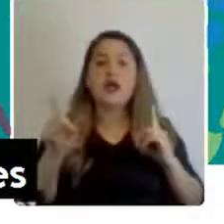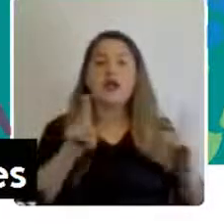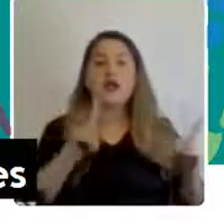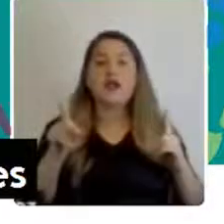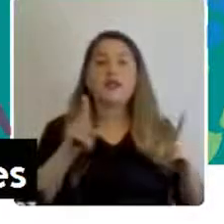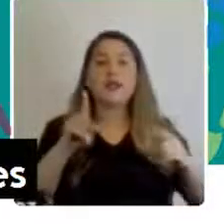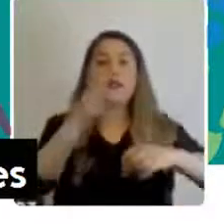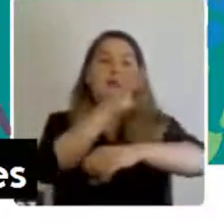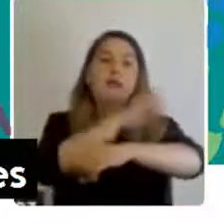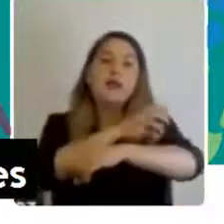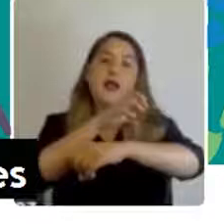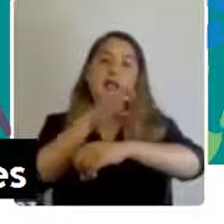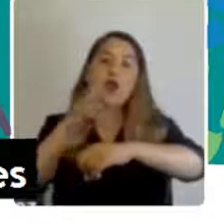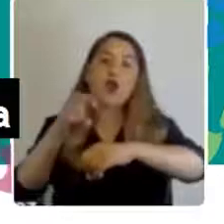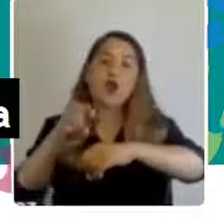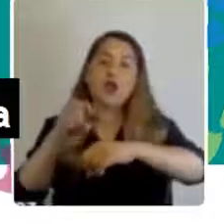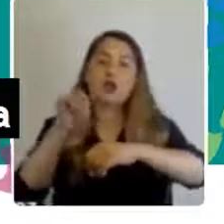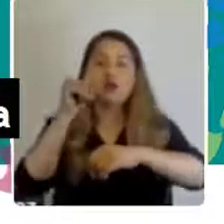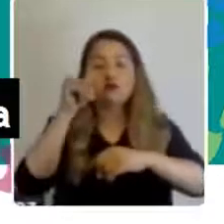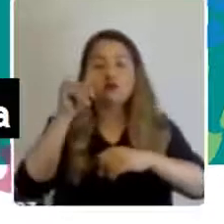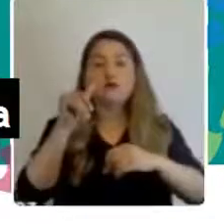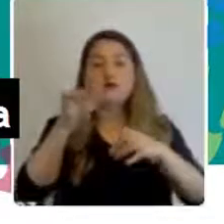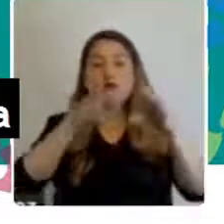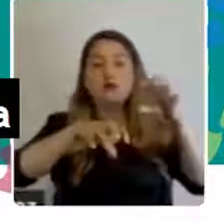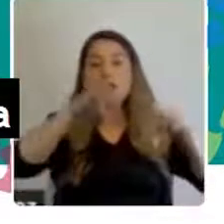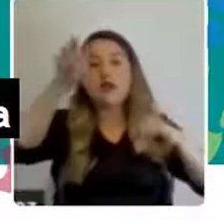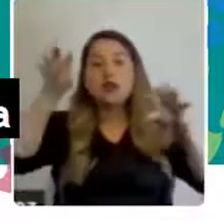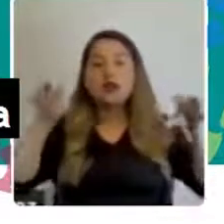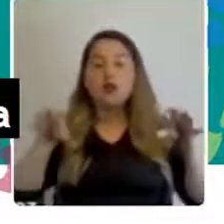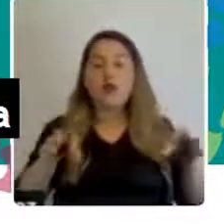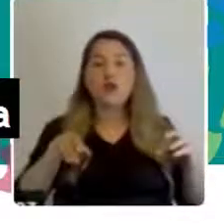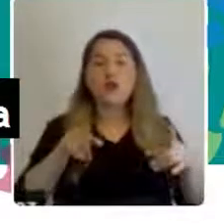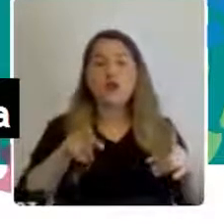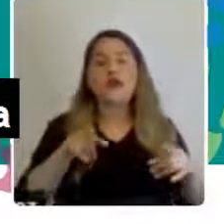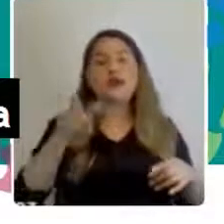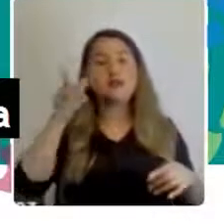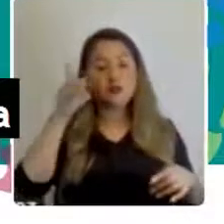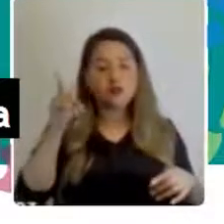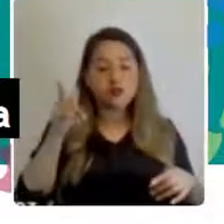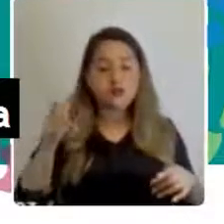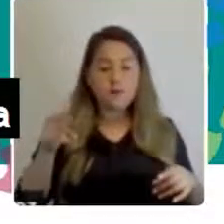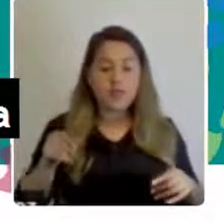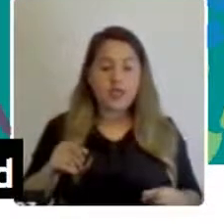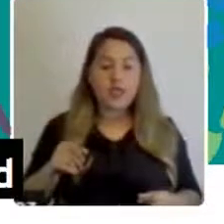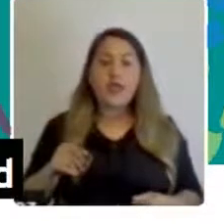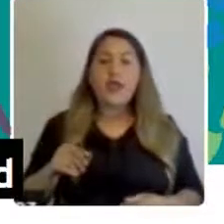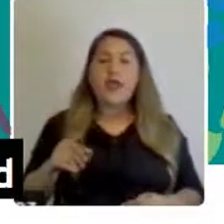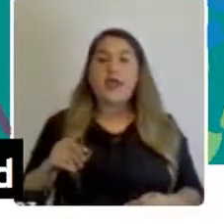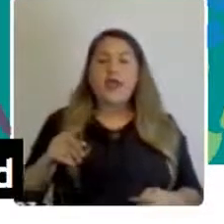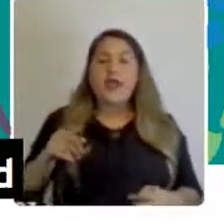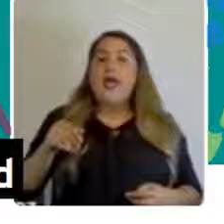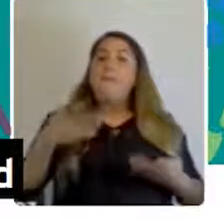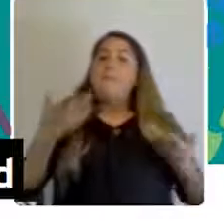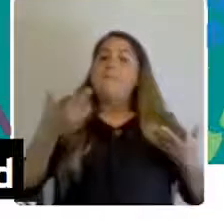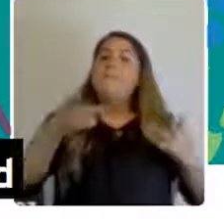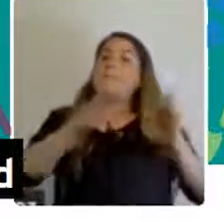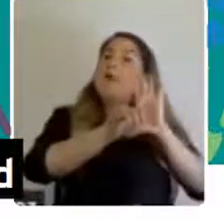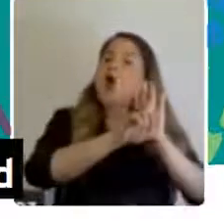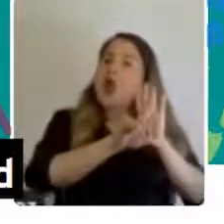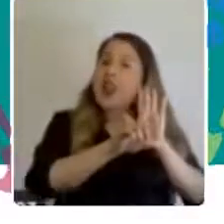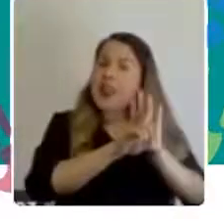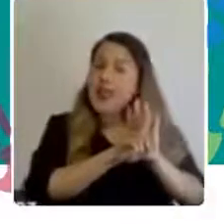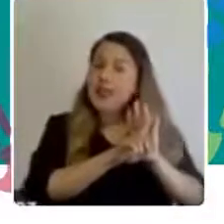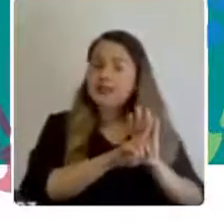harmonize the actions, because by law we have a national health system, but regions